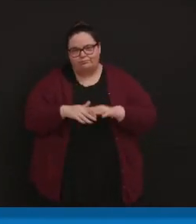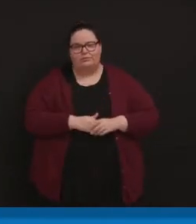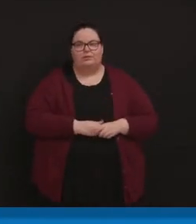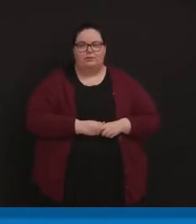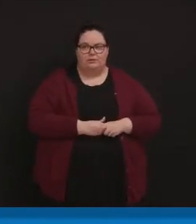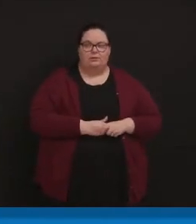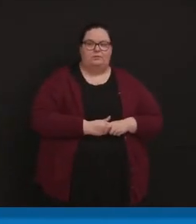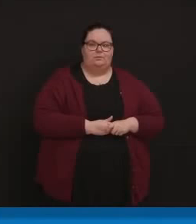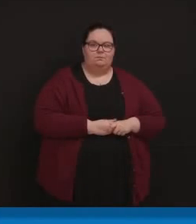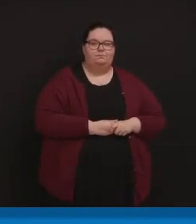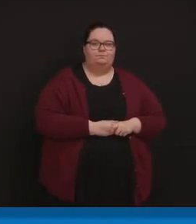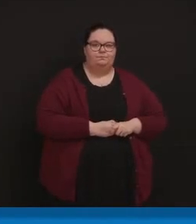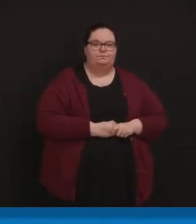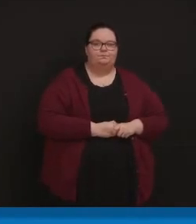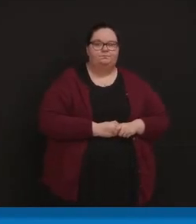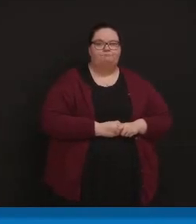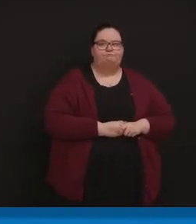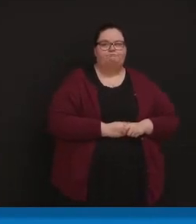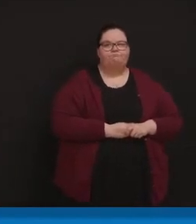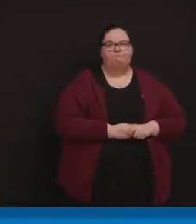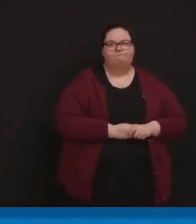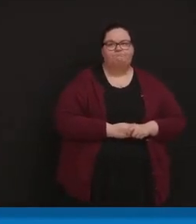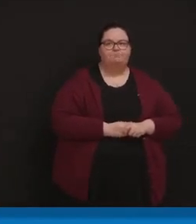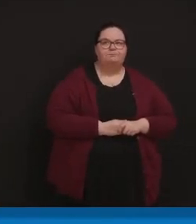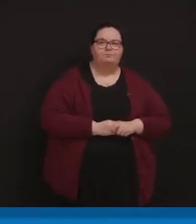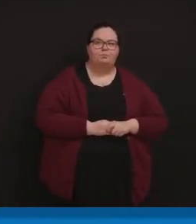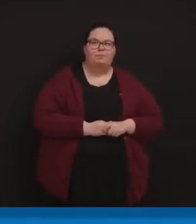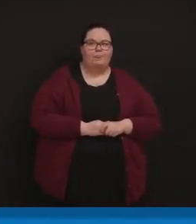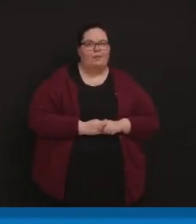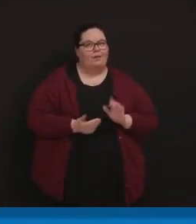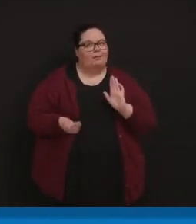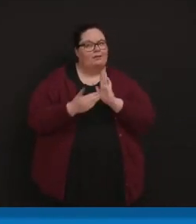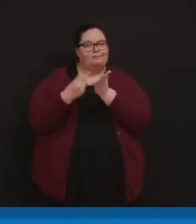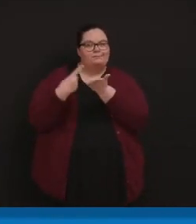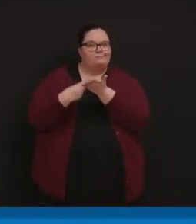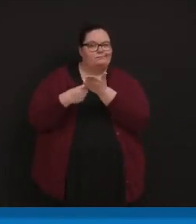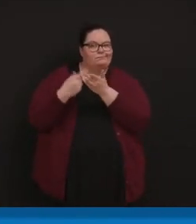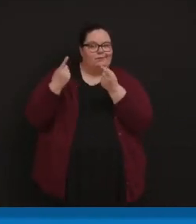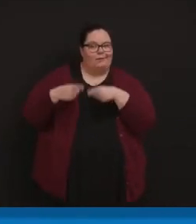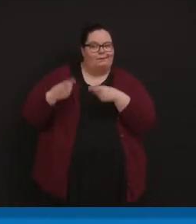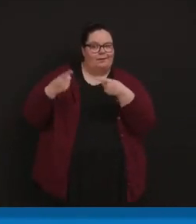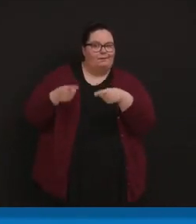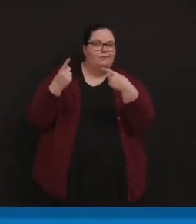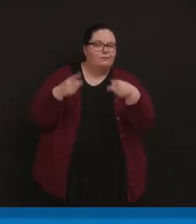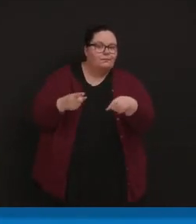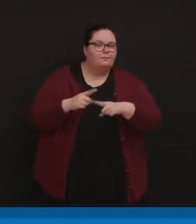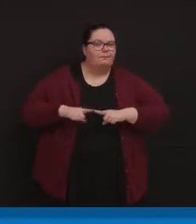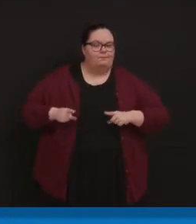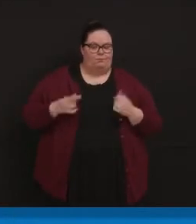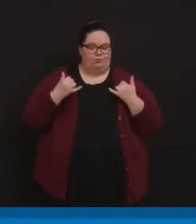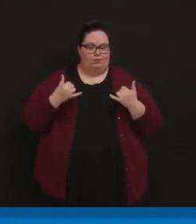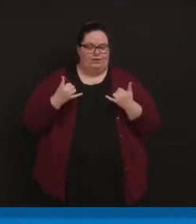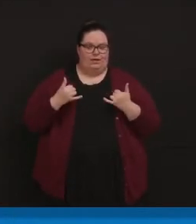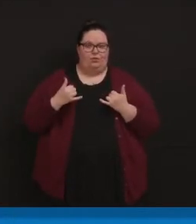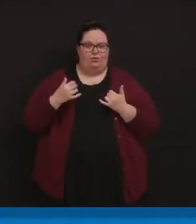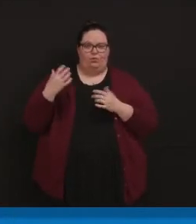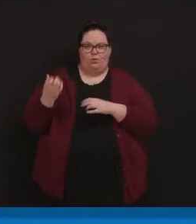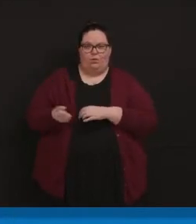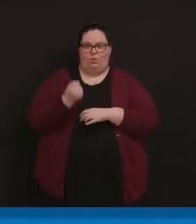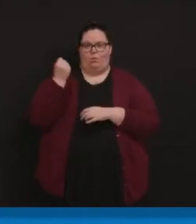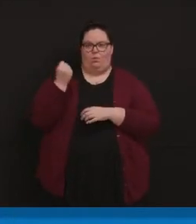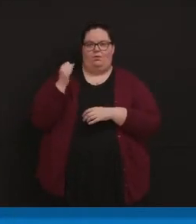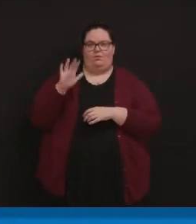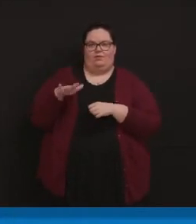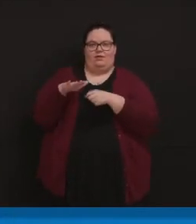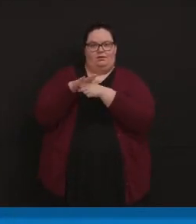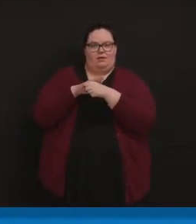in places where there are outbreaks declared. So, again, those discussions are ongoing, but the safest approach at this time was to not vaccinate